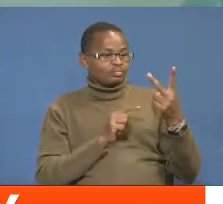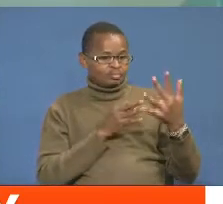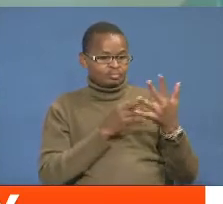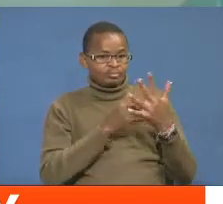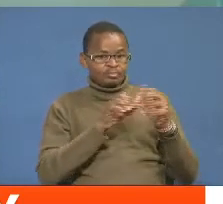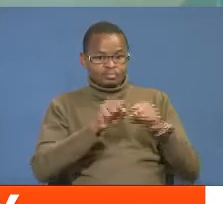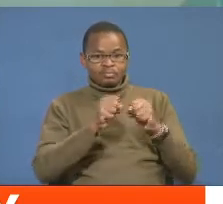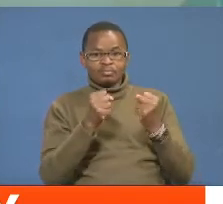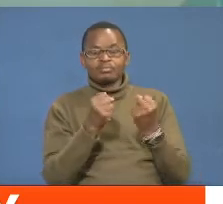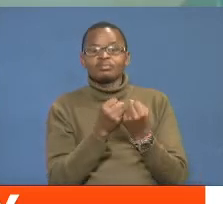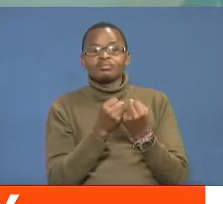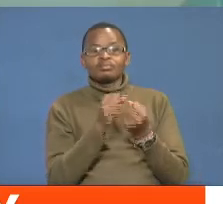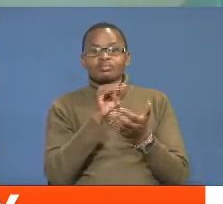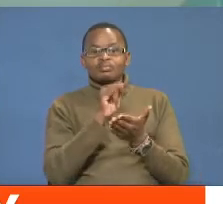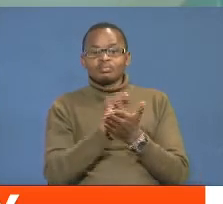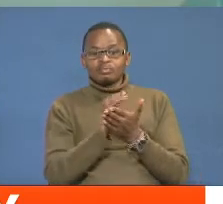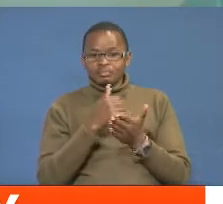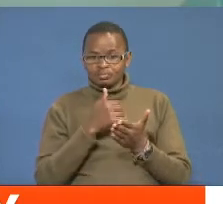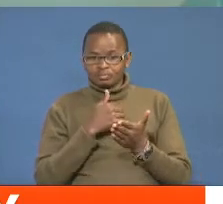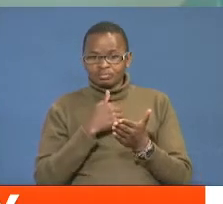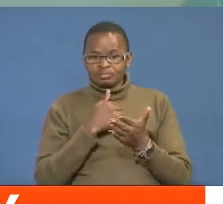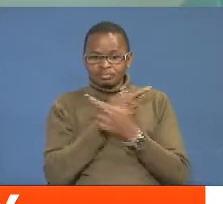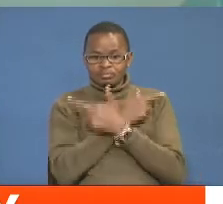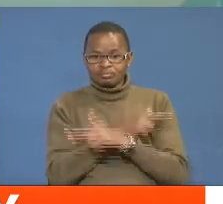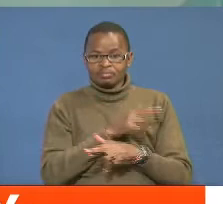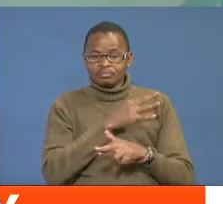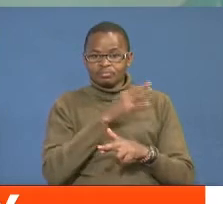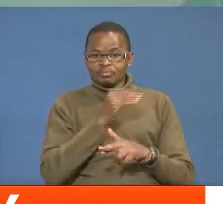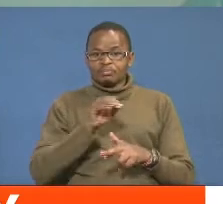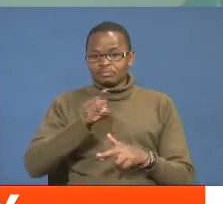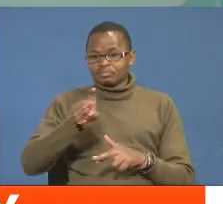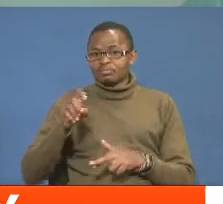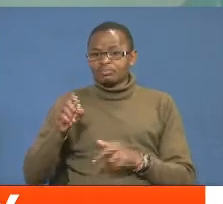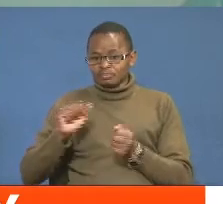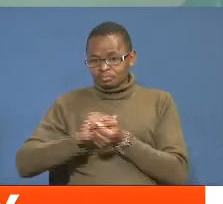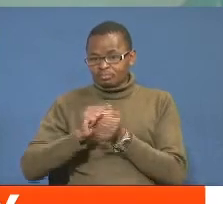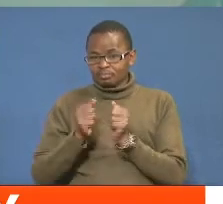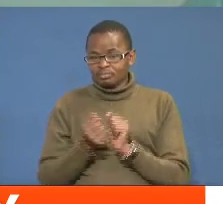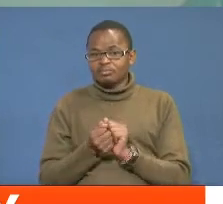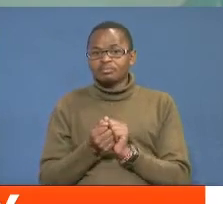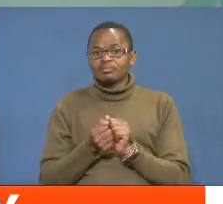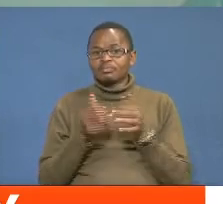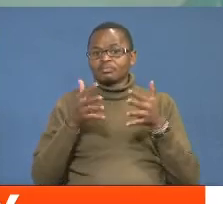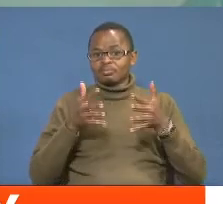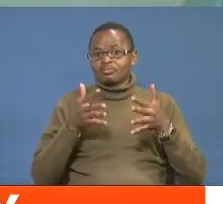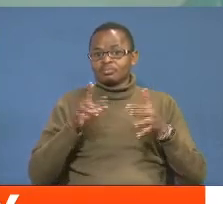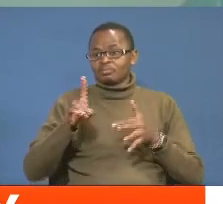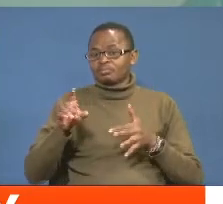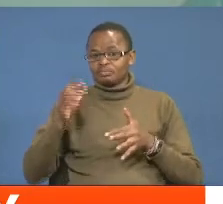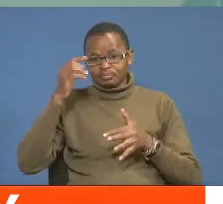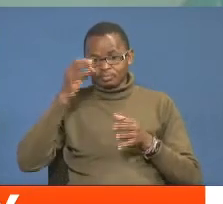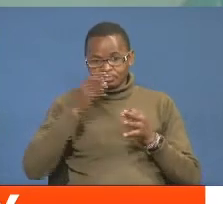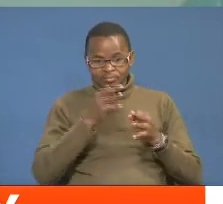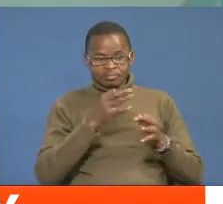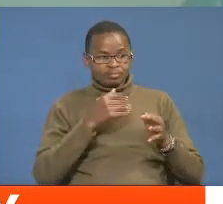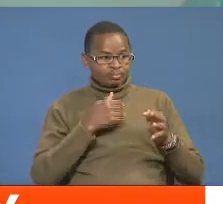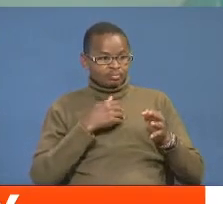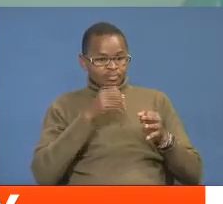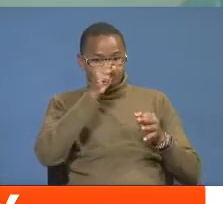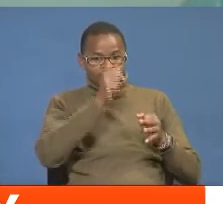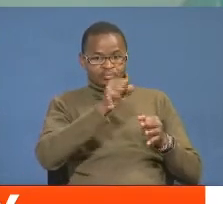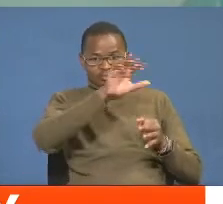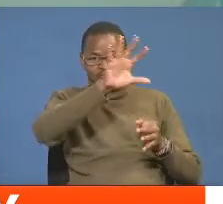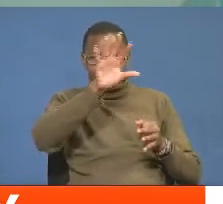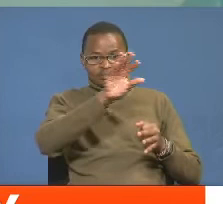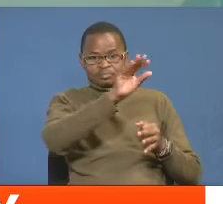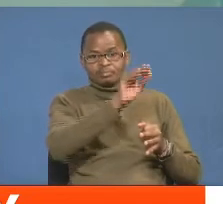factors, the social aspect that we have just relaxed, mm-hmm. and the virus has changed. So, mm-hmm. And this virus, you know, if we have the South African